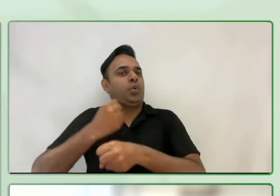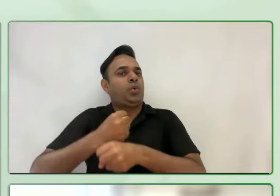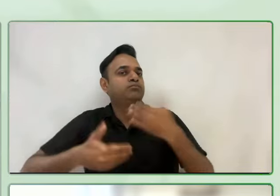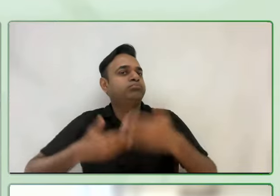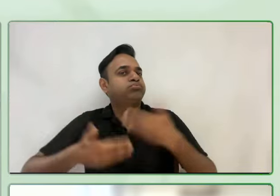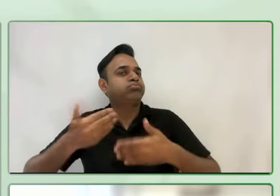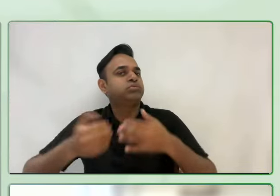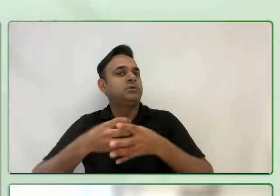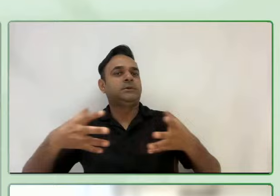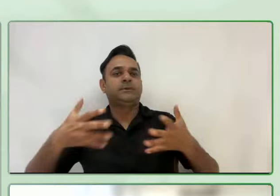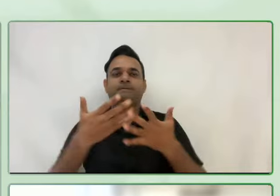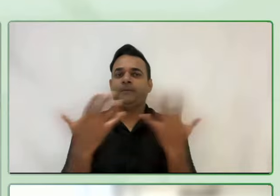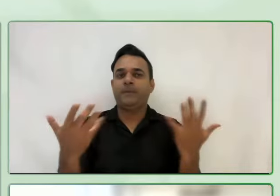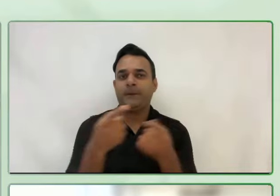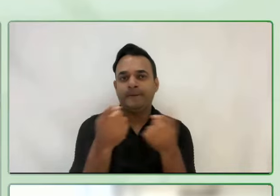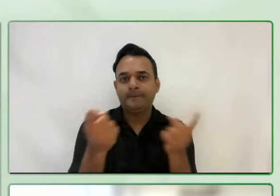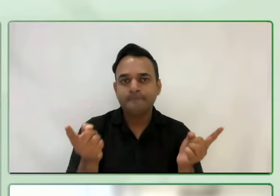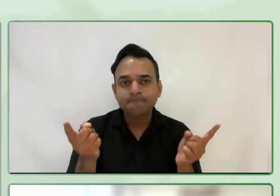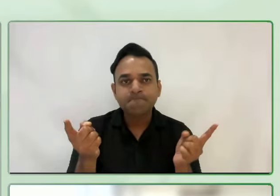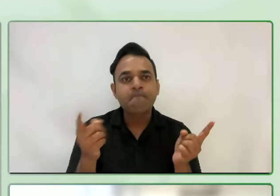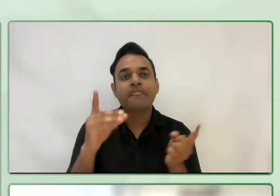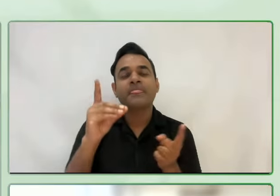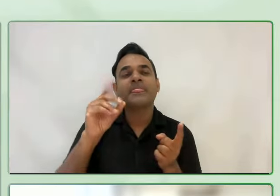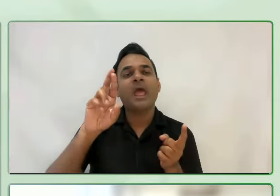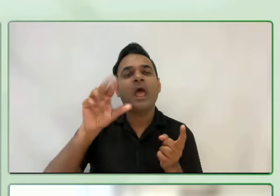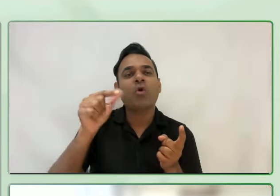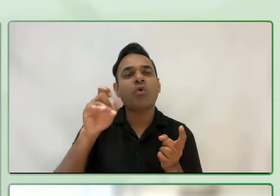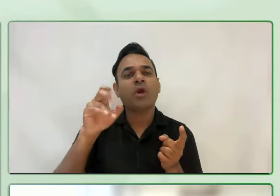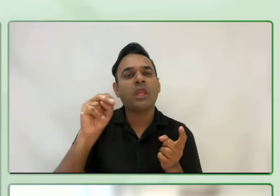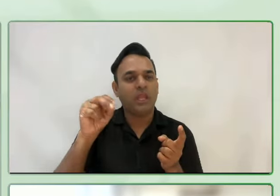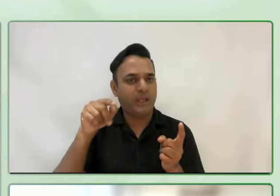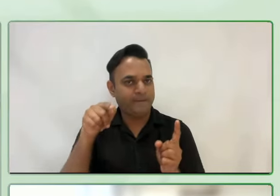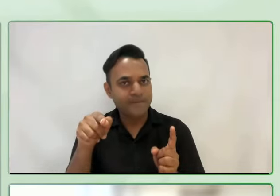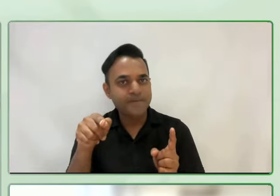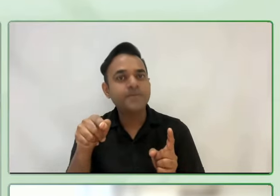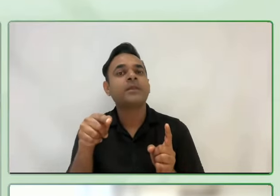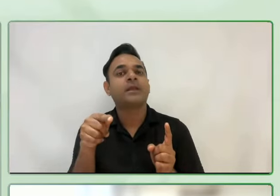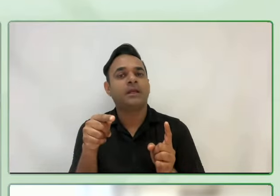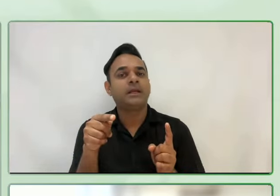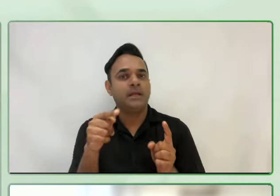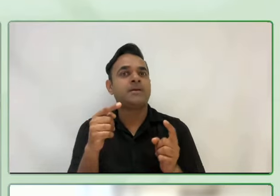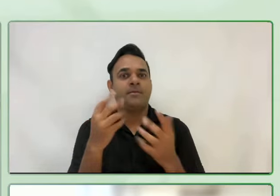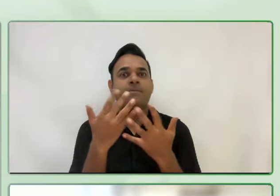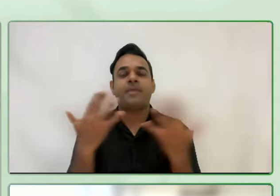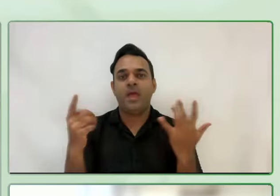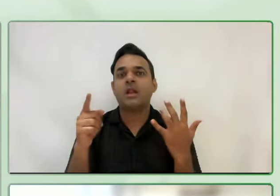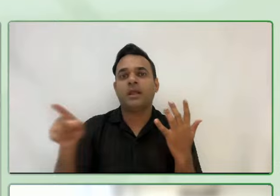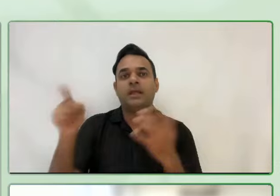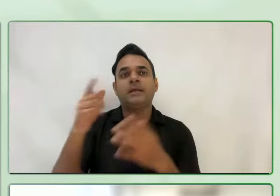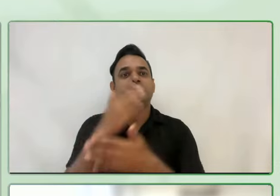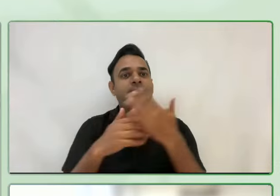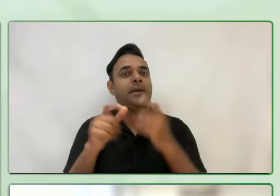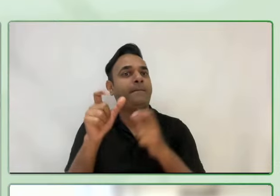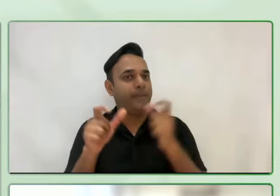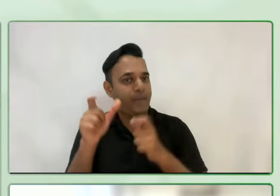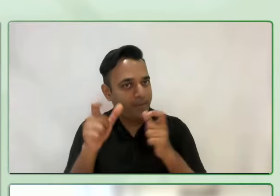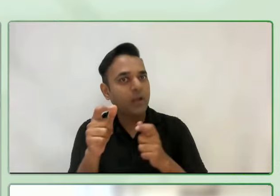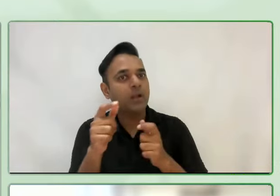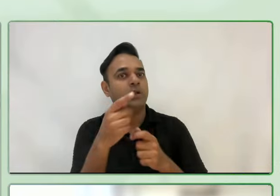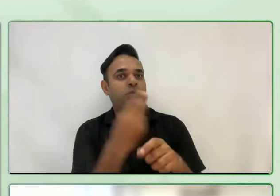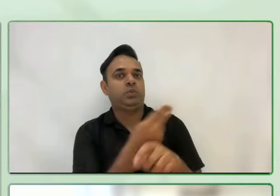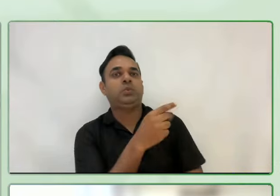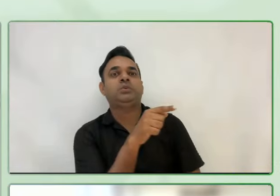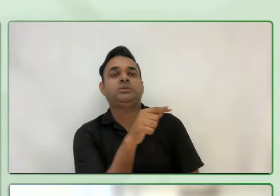of identifying barriers is much quicker, much easier, and very low cost. So it's not even worth sending someone